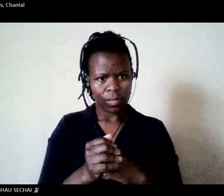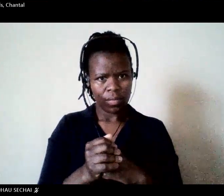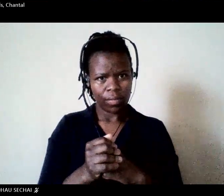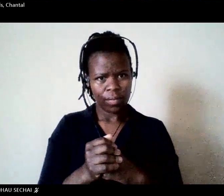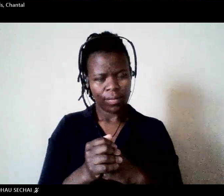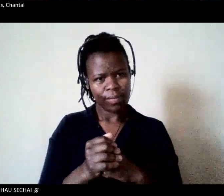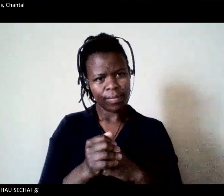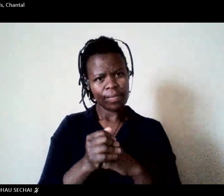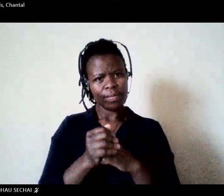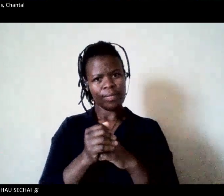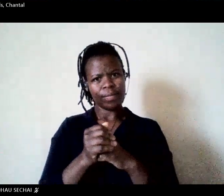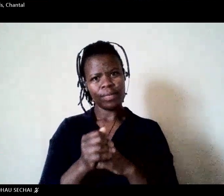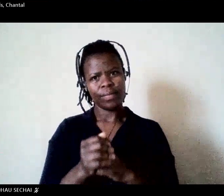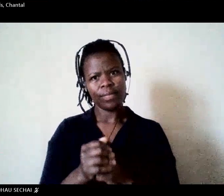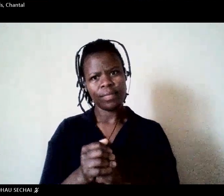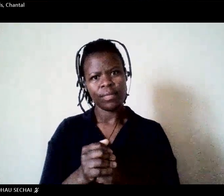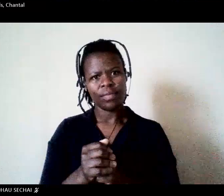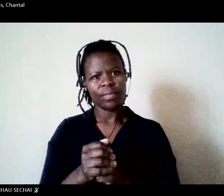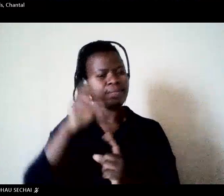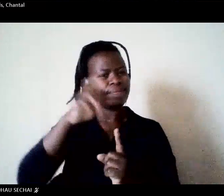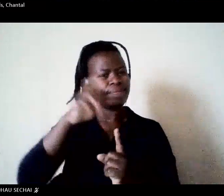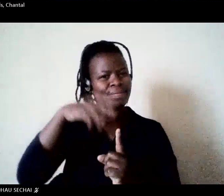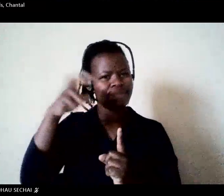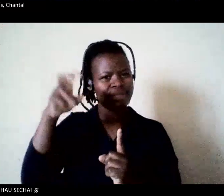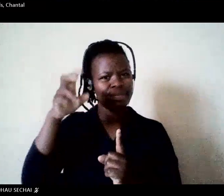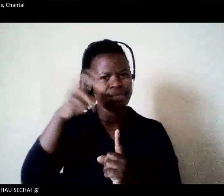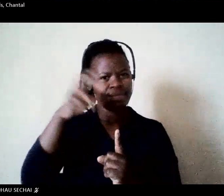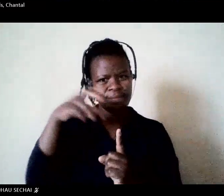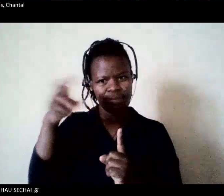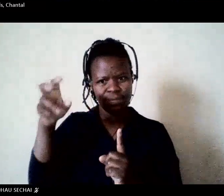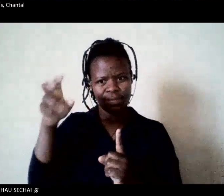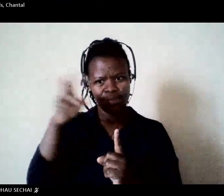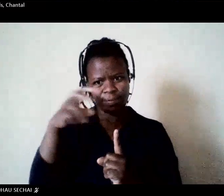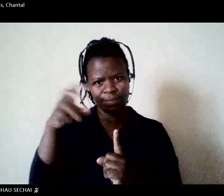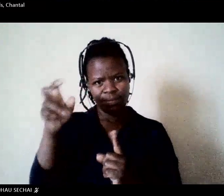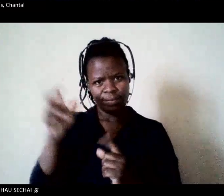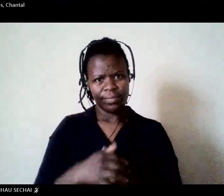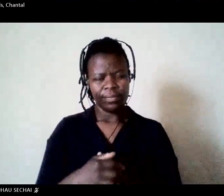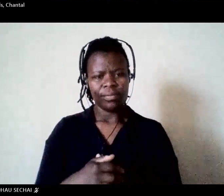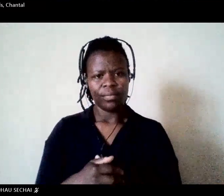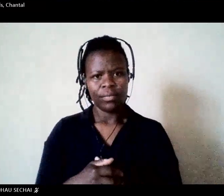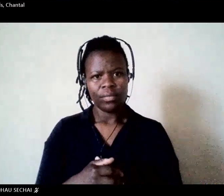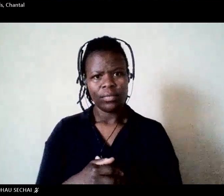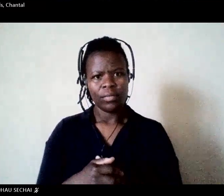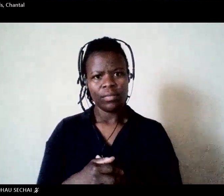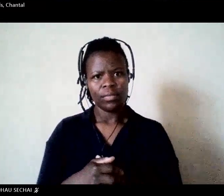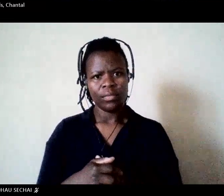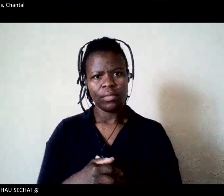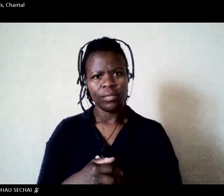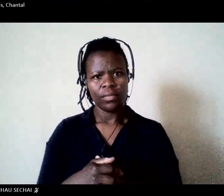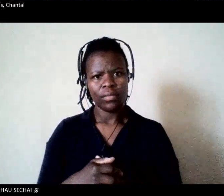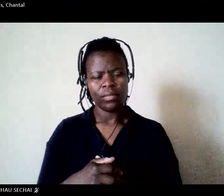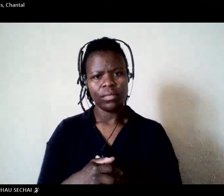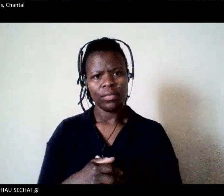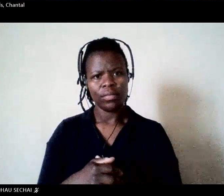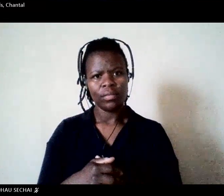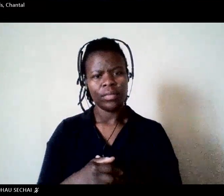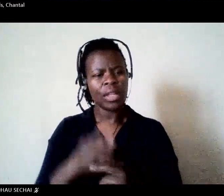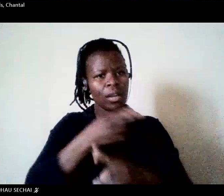education is the English. He said the right to education is I